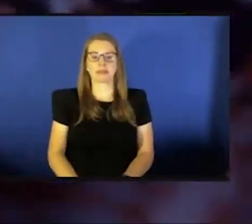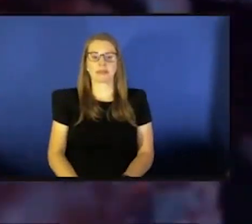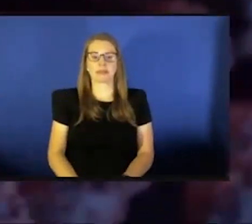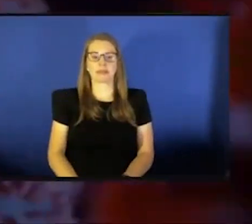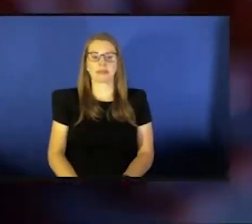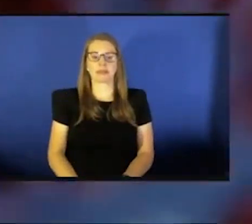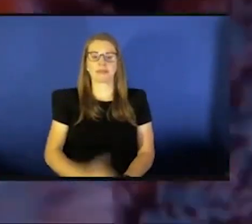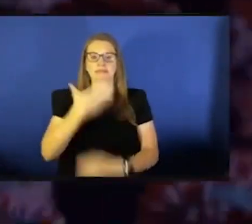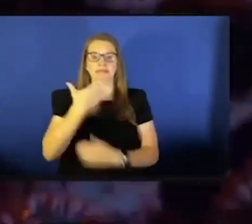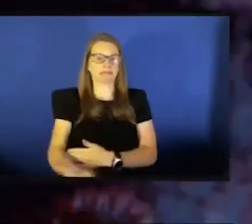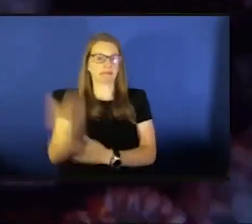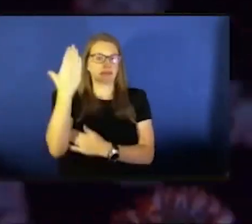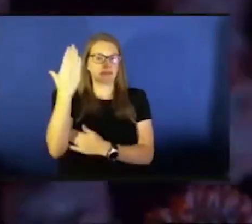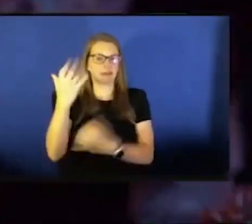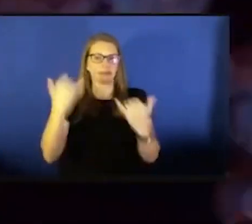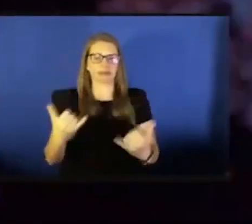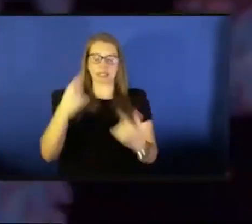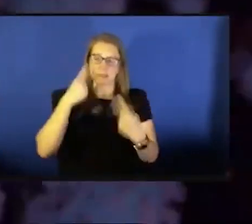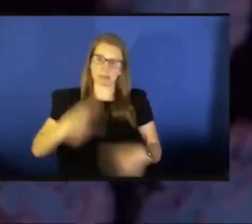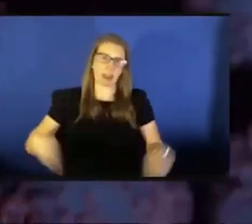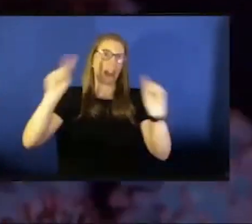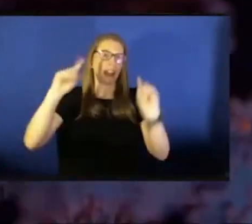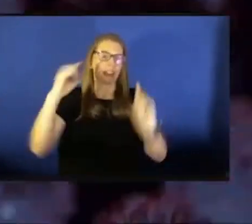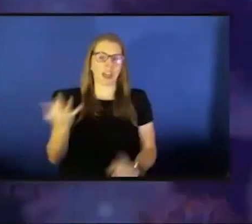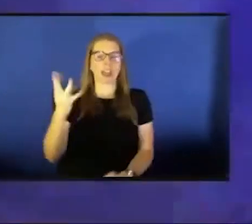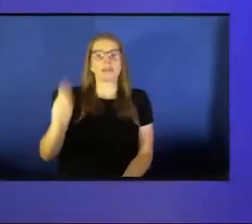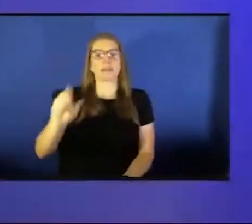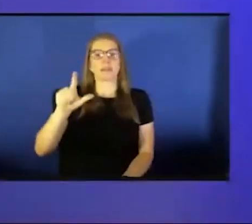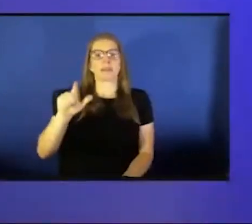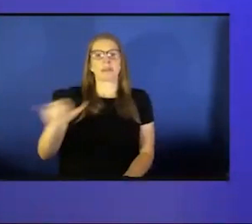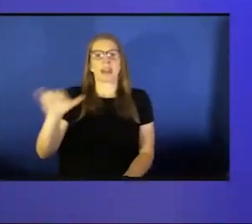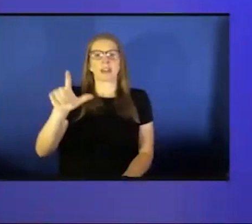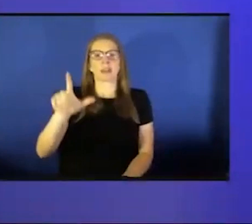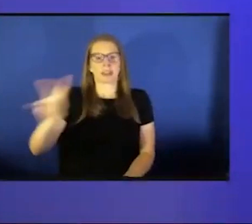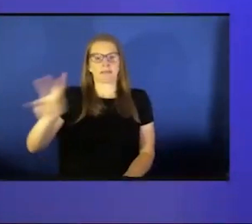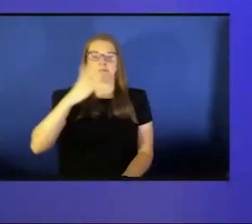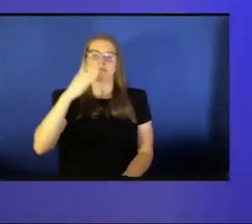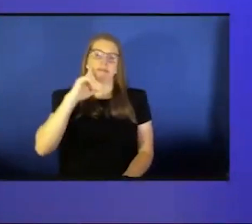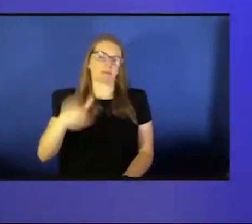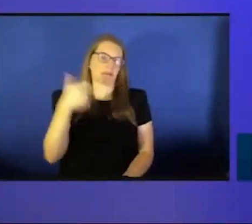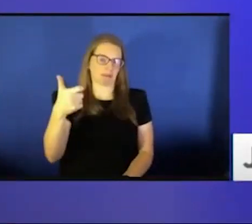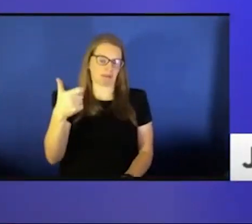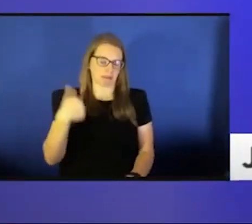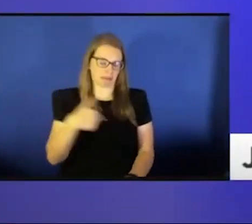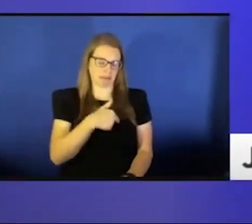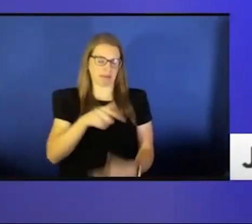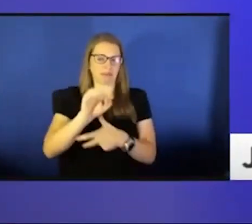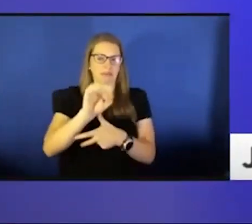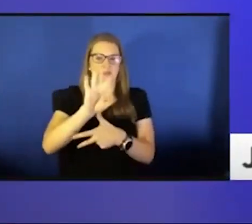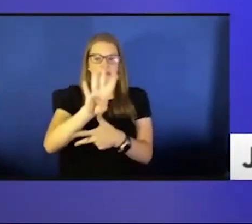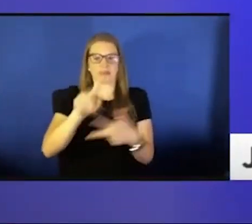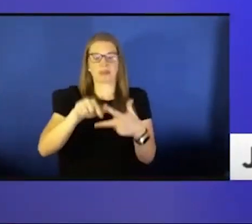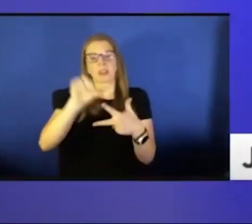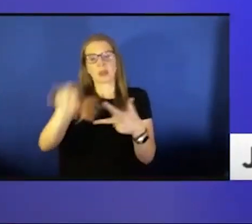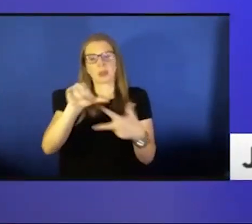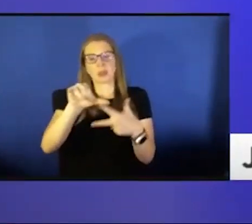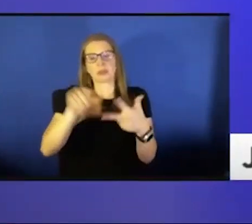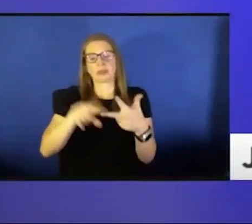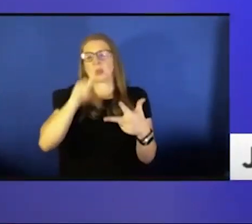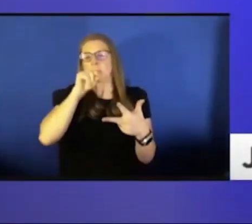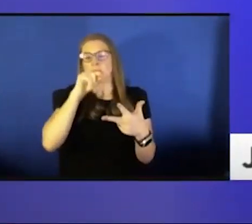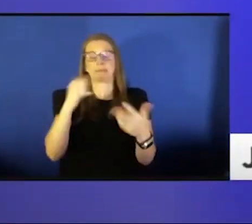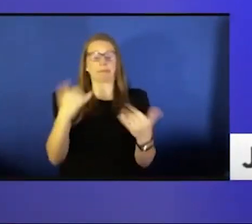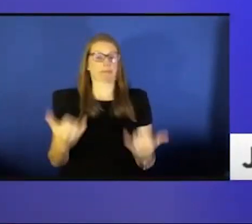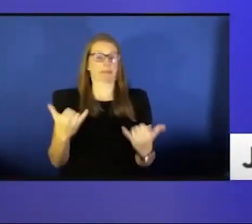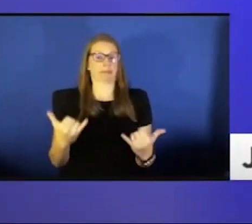Good morning. It is finally Friday. It's May 27th. Thank you so much for being with us here on Facebook, YouTube, and on Twitter. Coming up today,